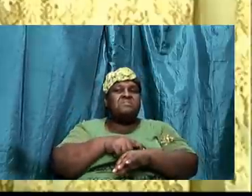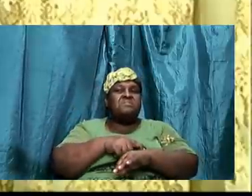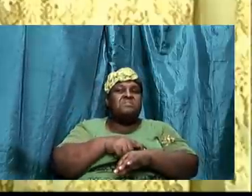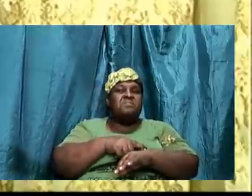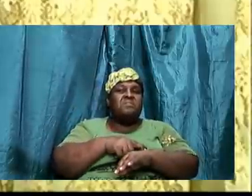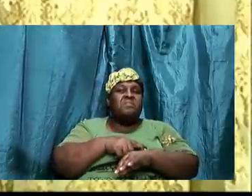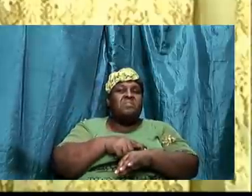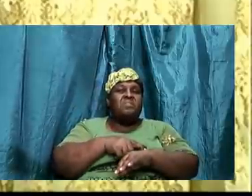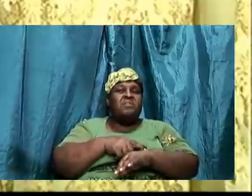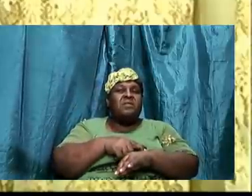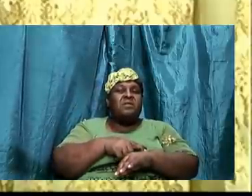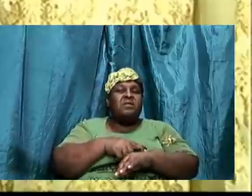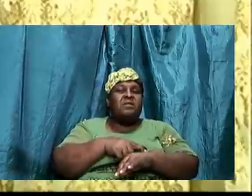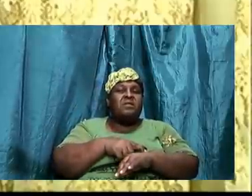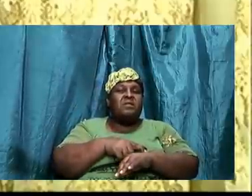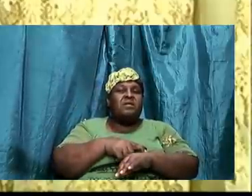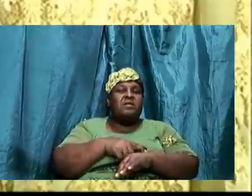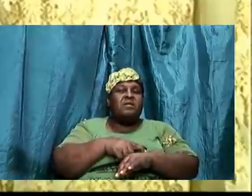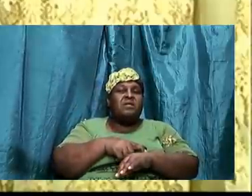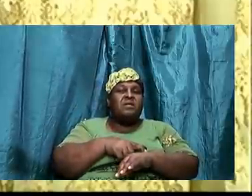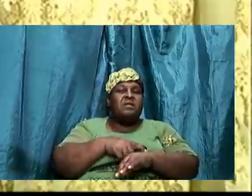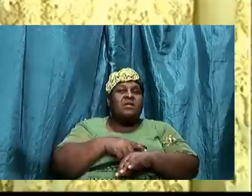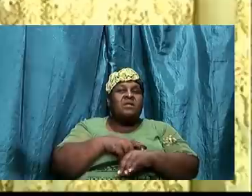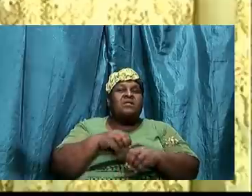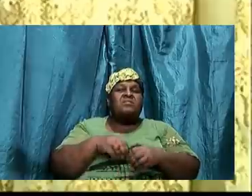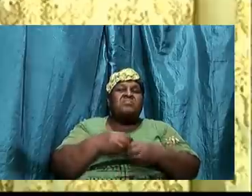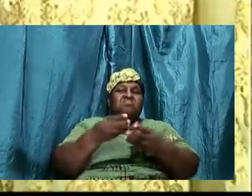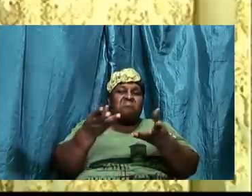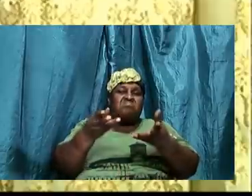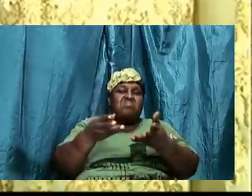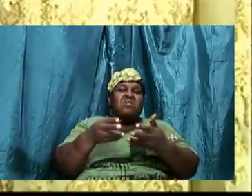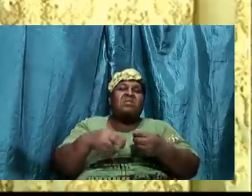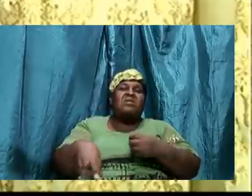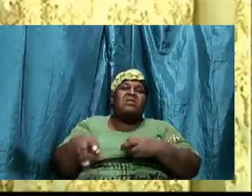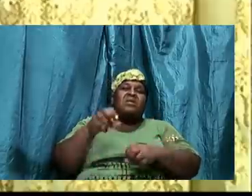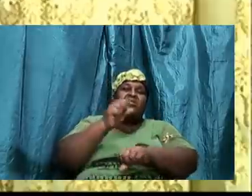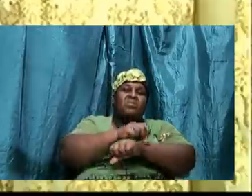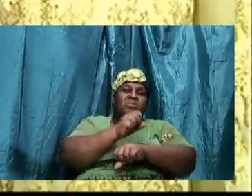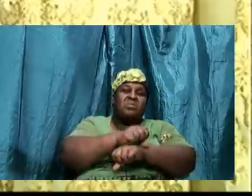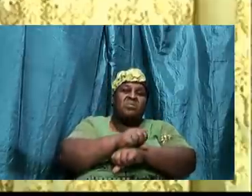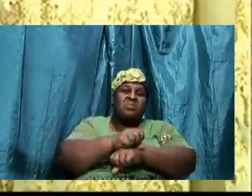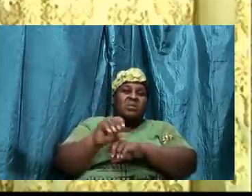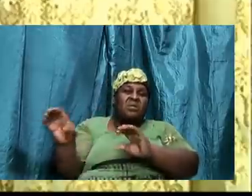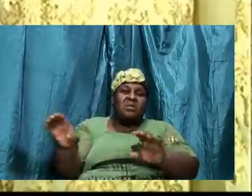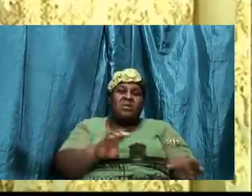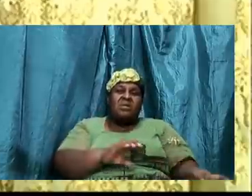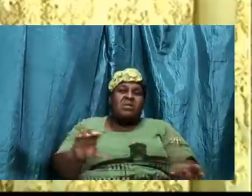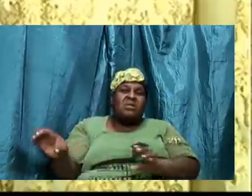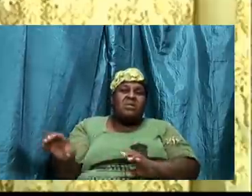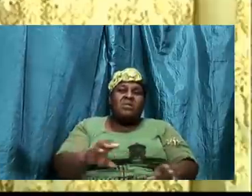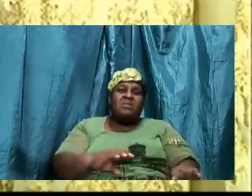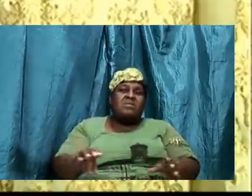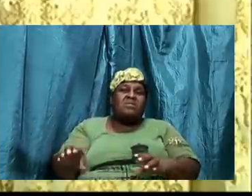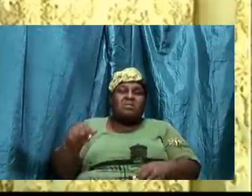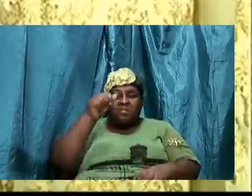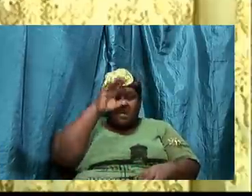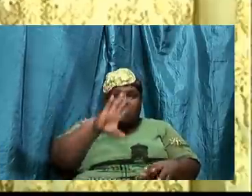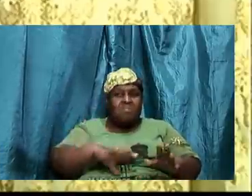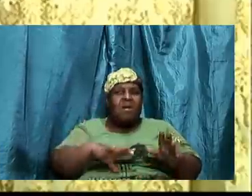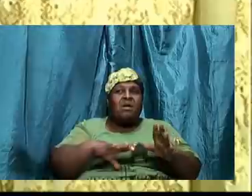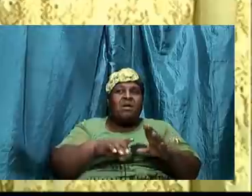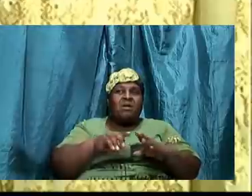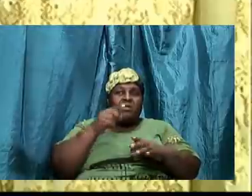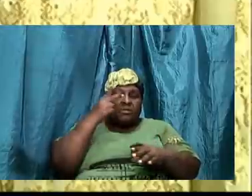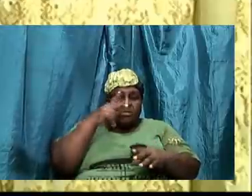And this offer insight in your roles and activities. They are man-like in appearance. They